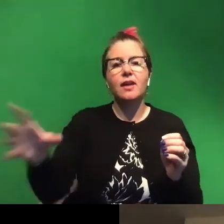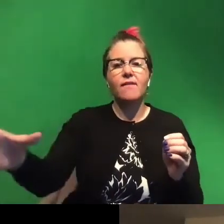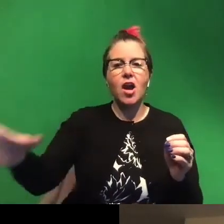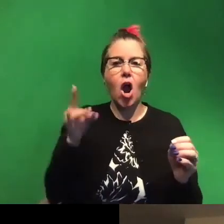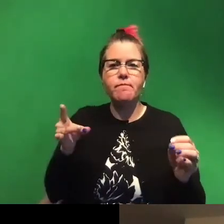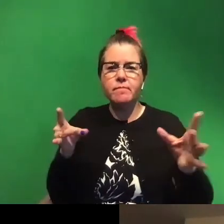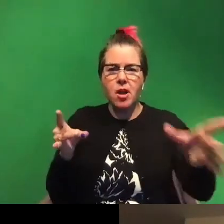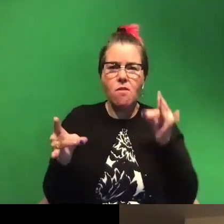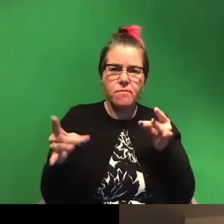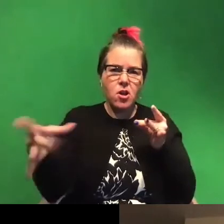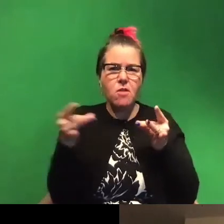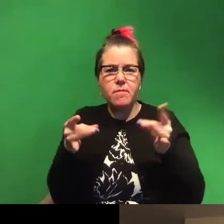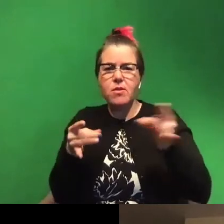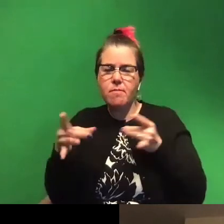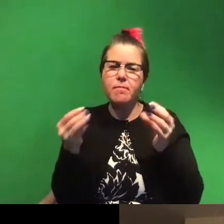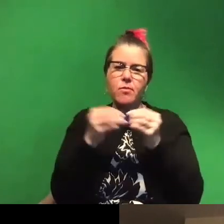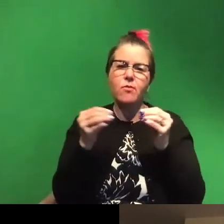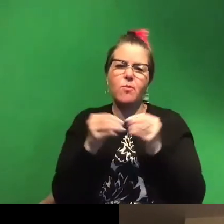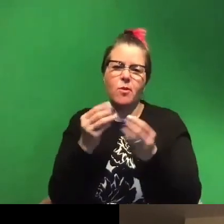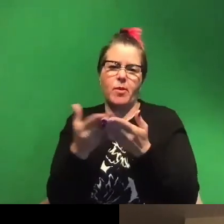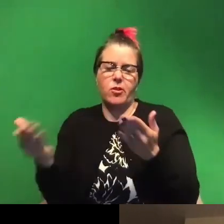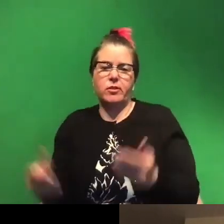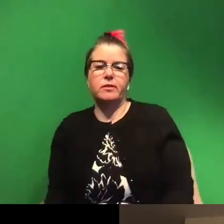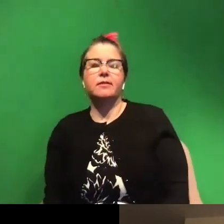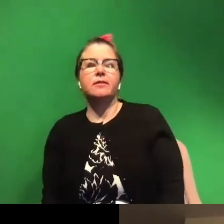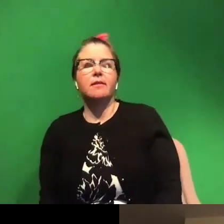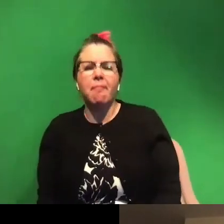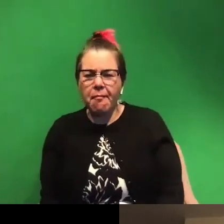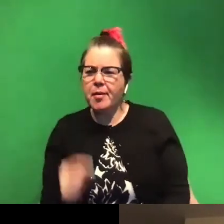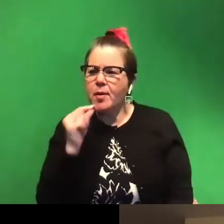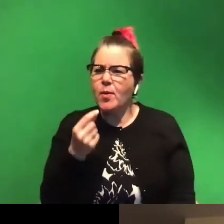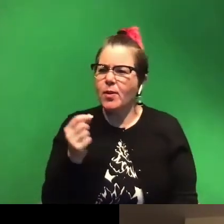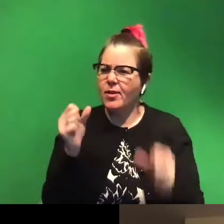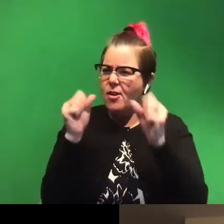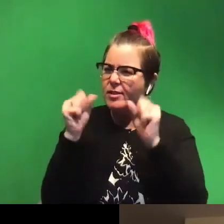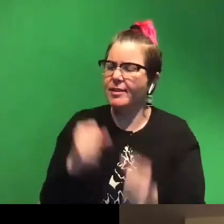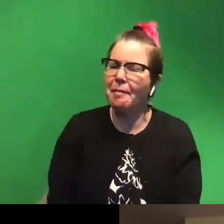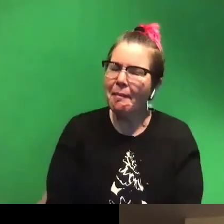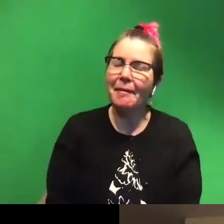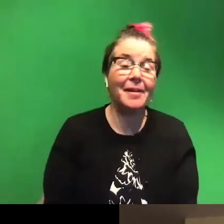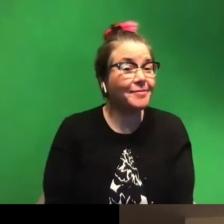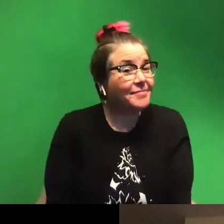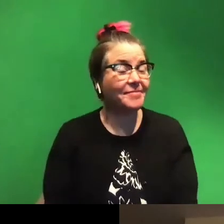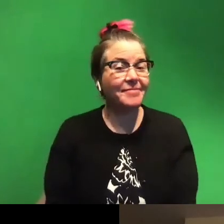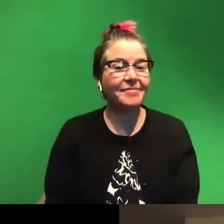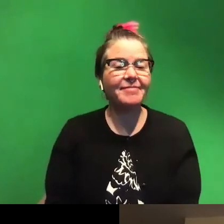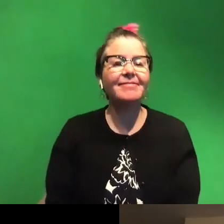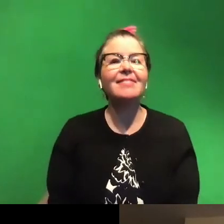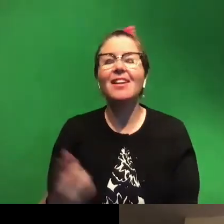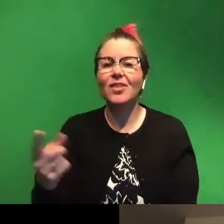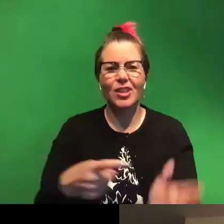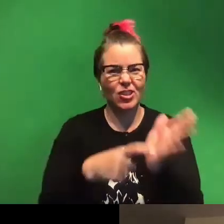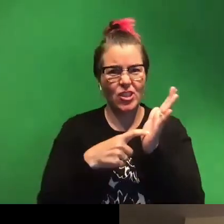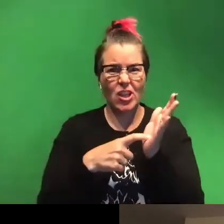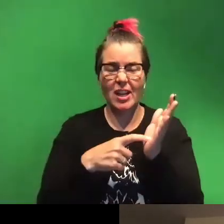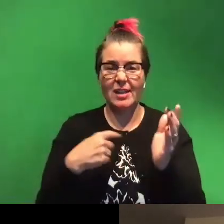Pulling things collecting together. more and more particles. Right. Cool. Awesome. Yeah. And it took us like as